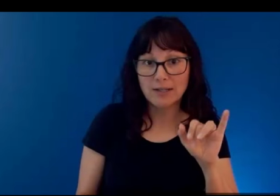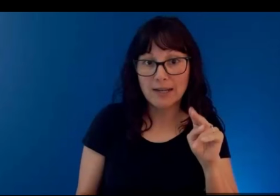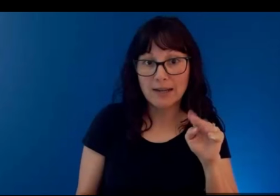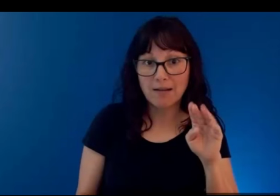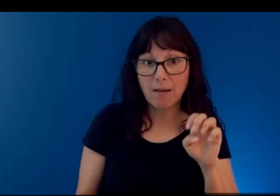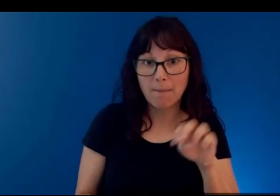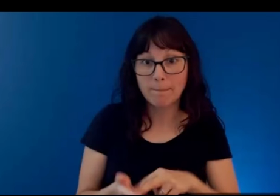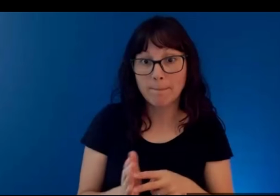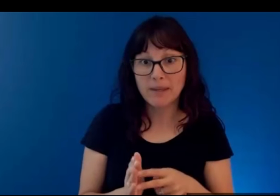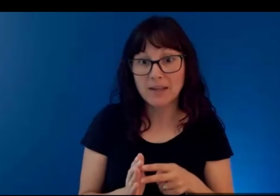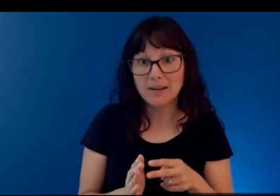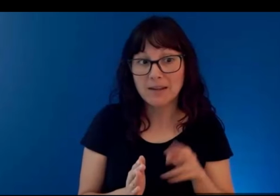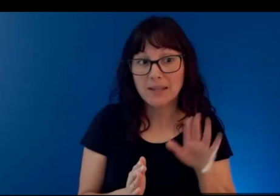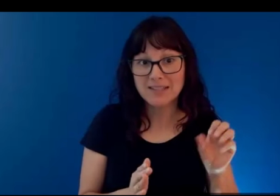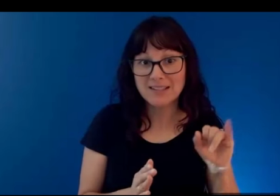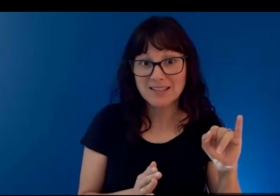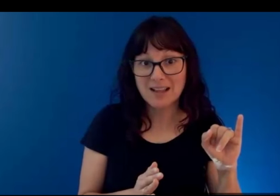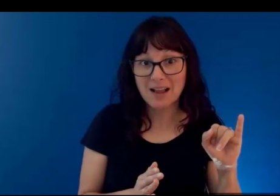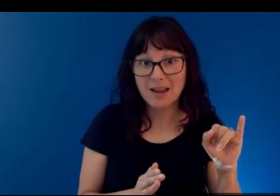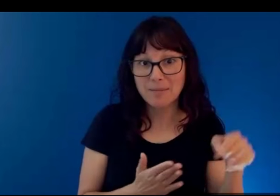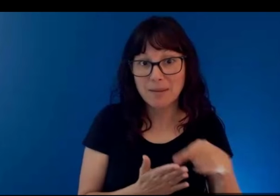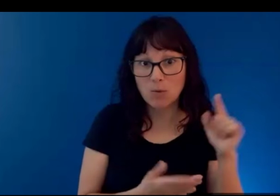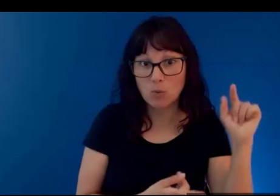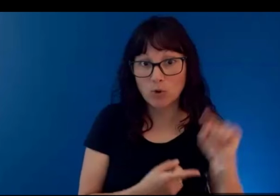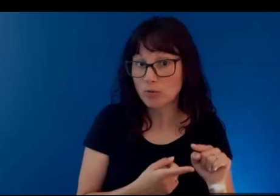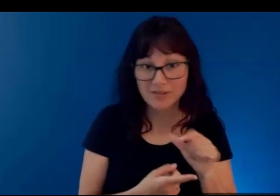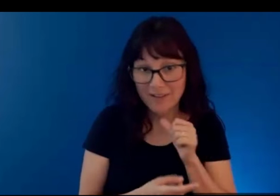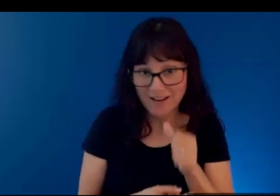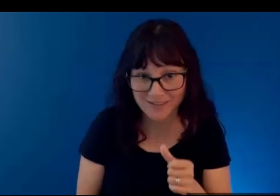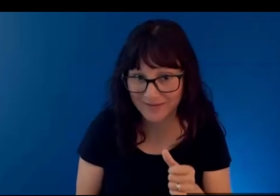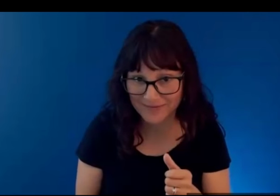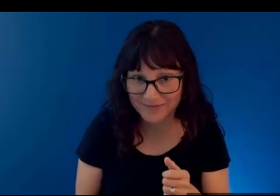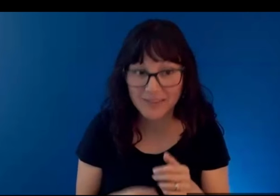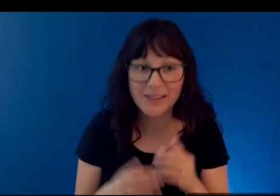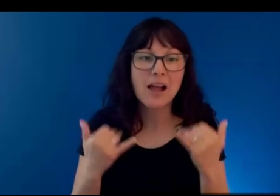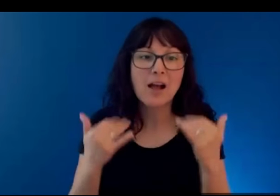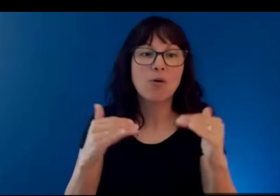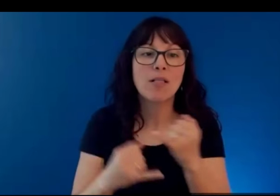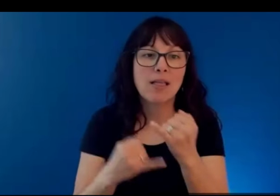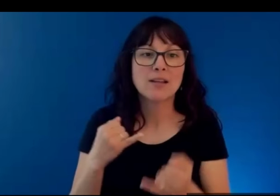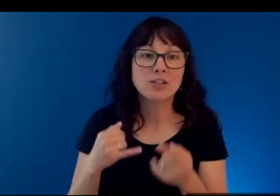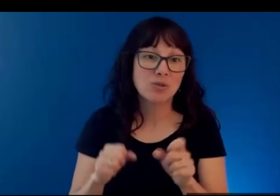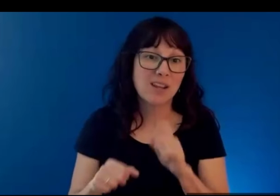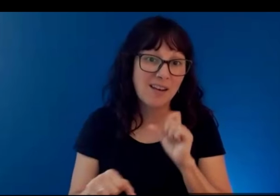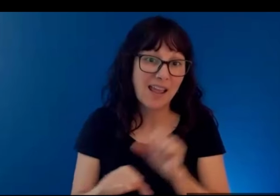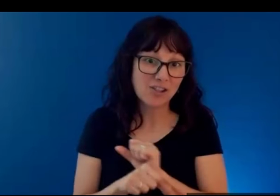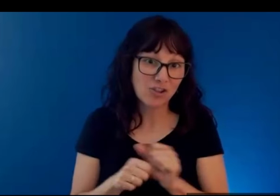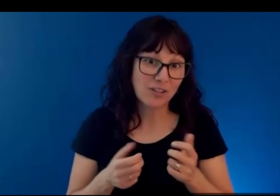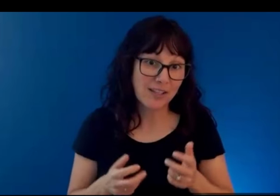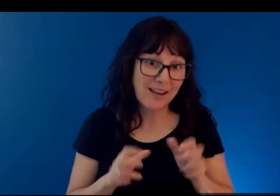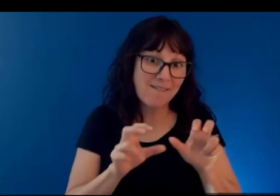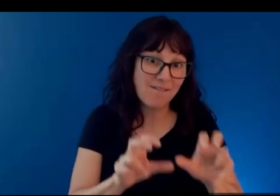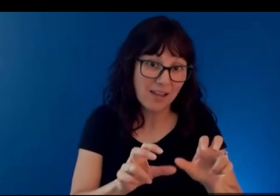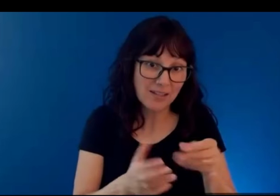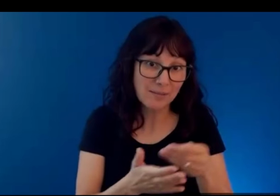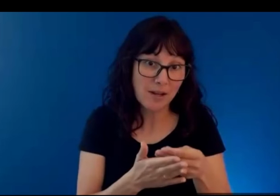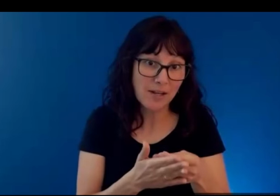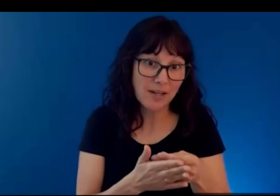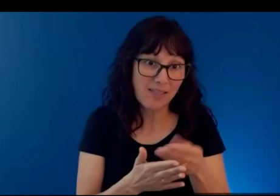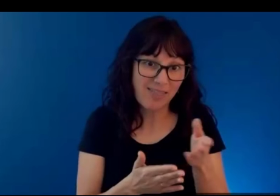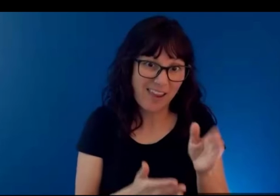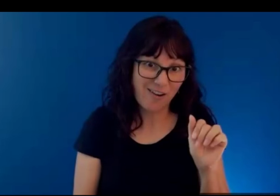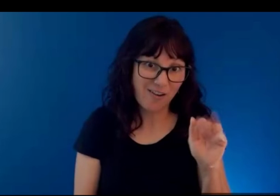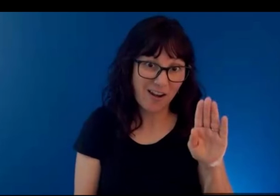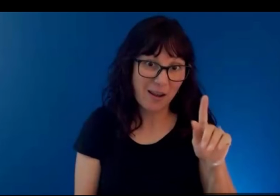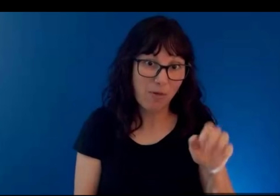not reduce the amount of his SSI payment. And finally, you can actually invest money in an ABLE